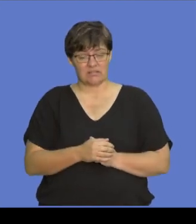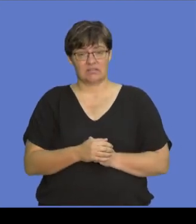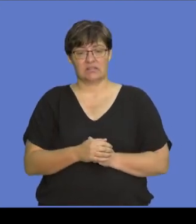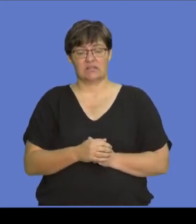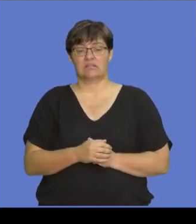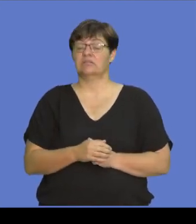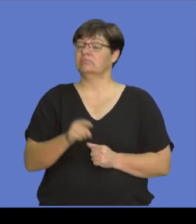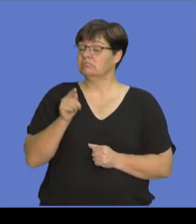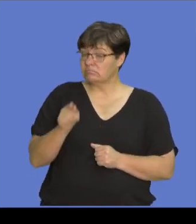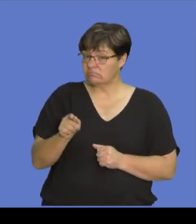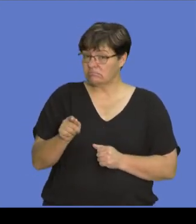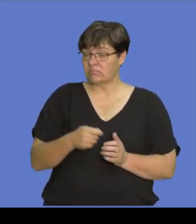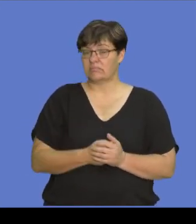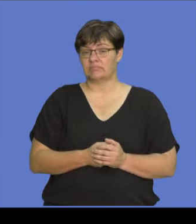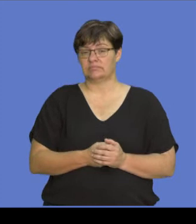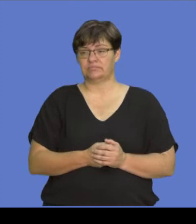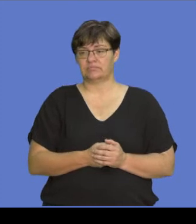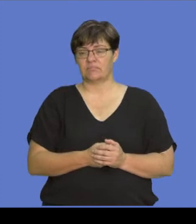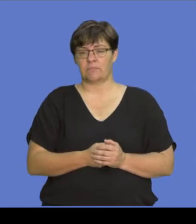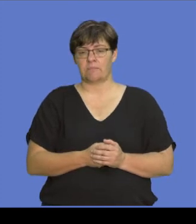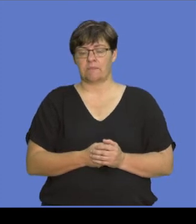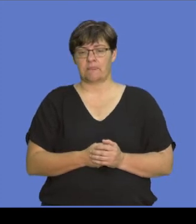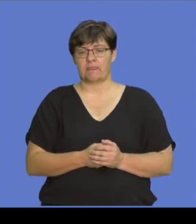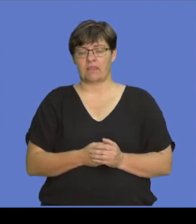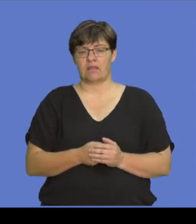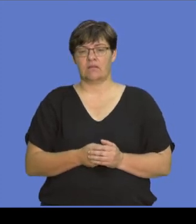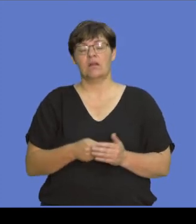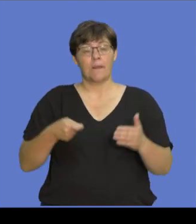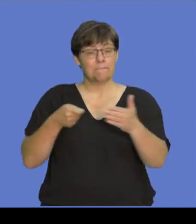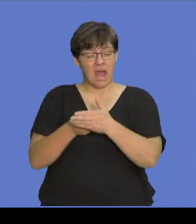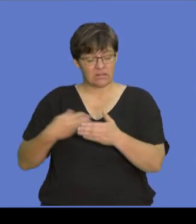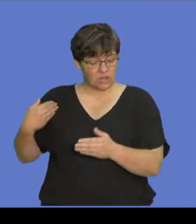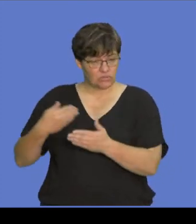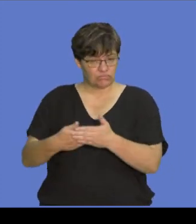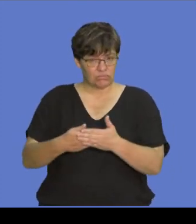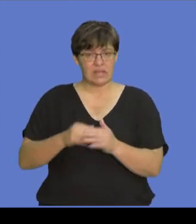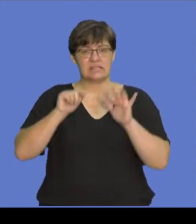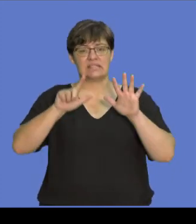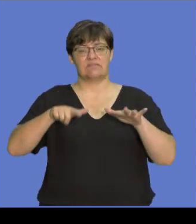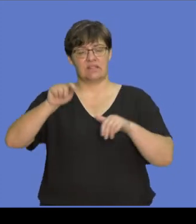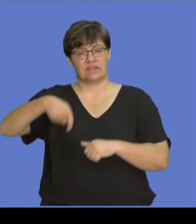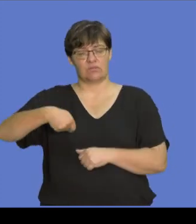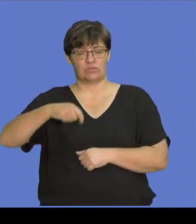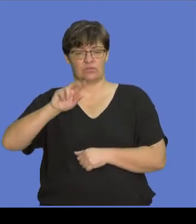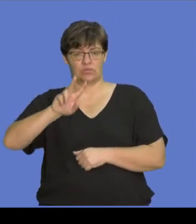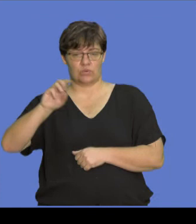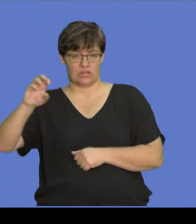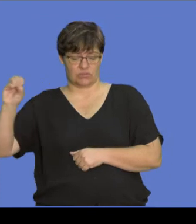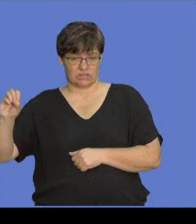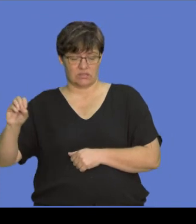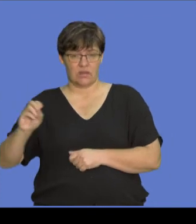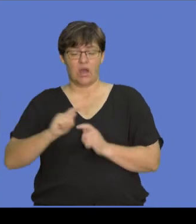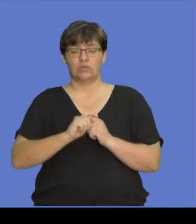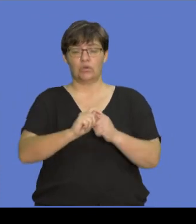that these were bought during the year for 17,200, and the transport costs that were paid out